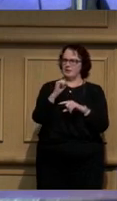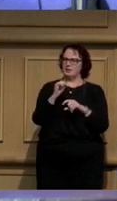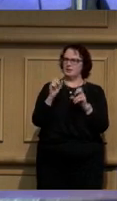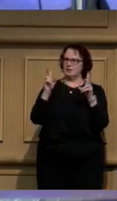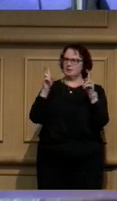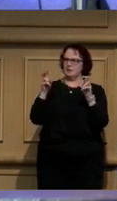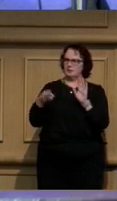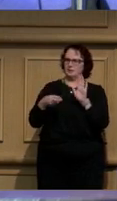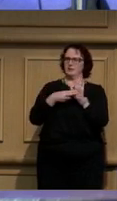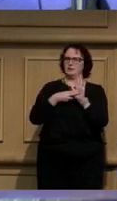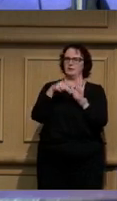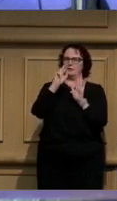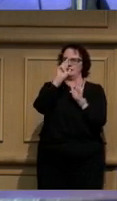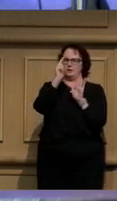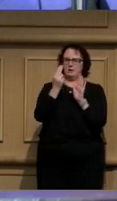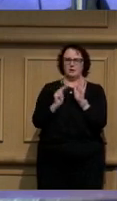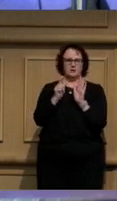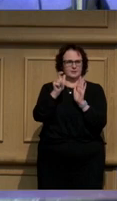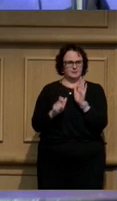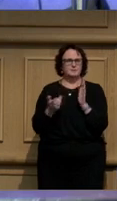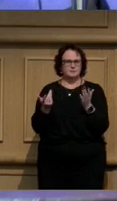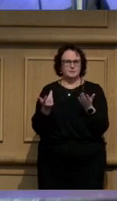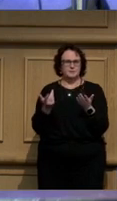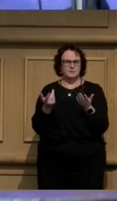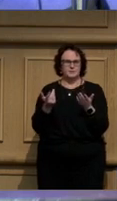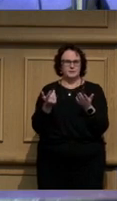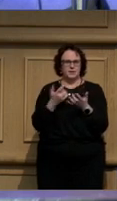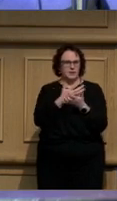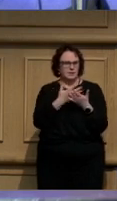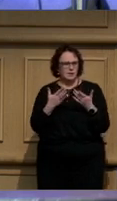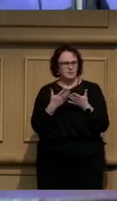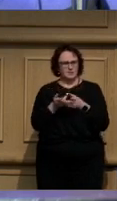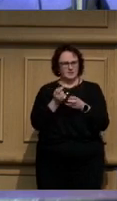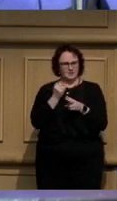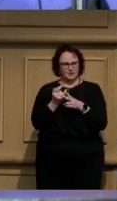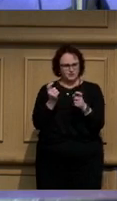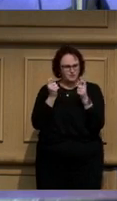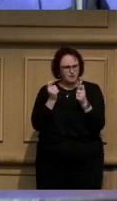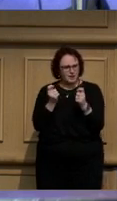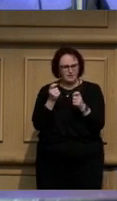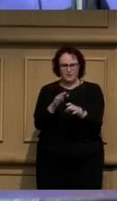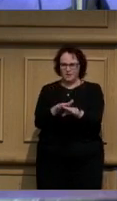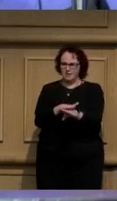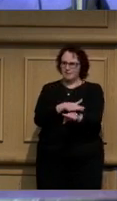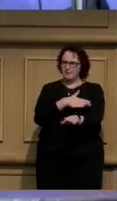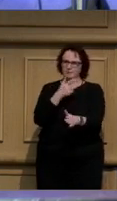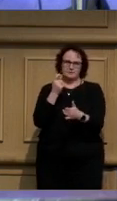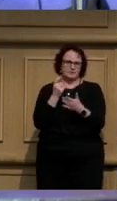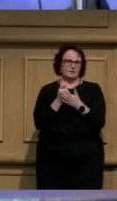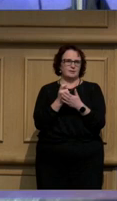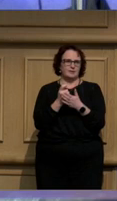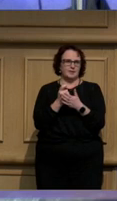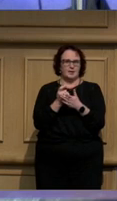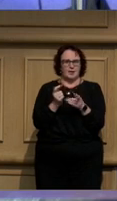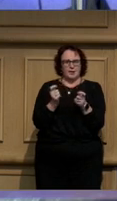bandy around a lot. I think a lot of us are apprentice artists for a very, very long time. And I also think we're